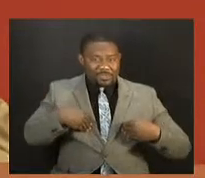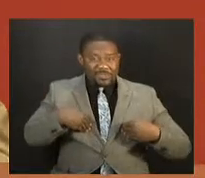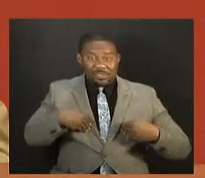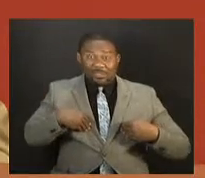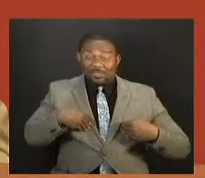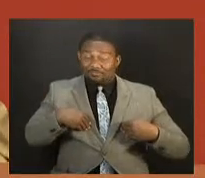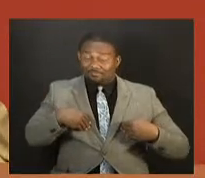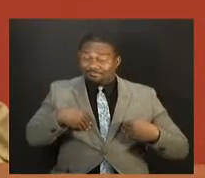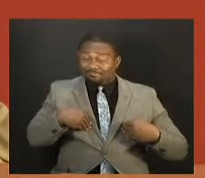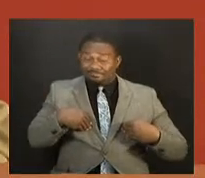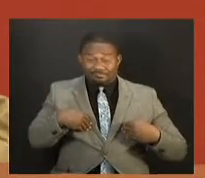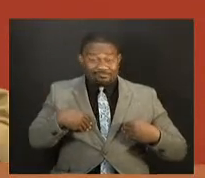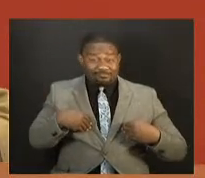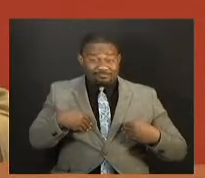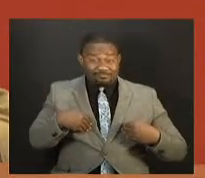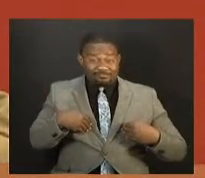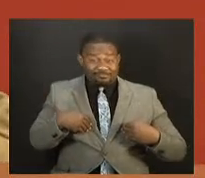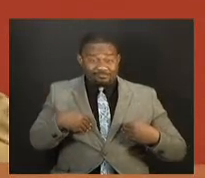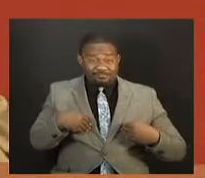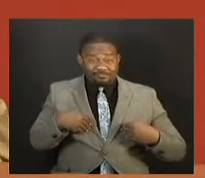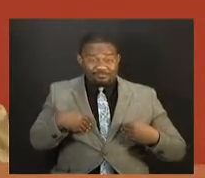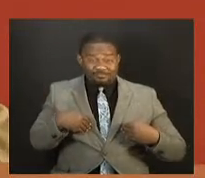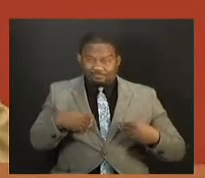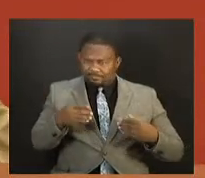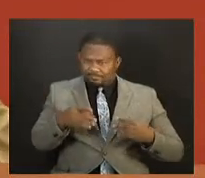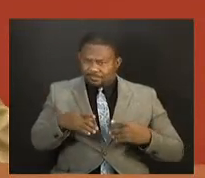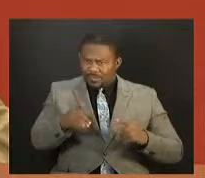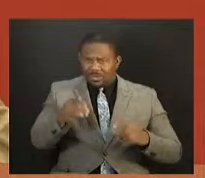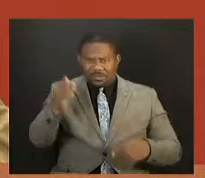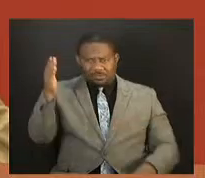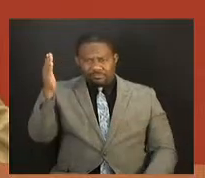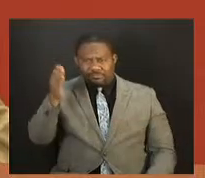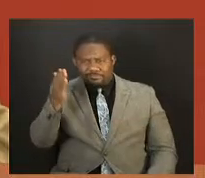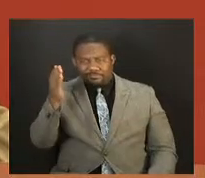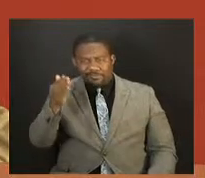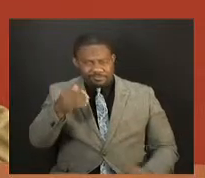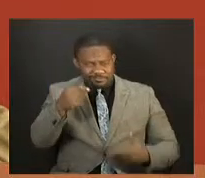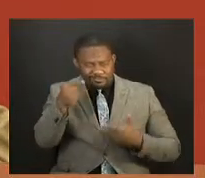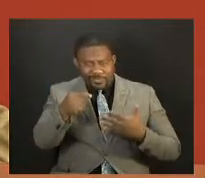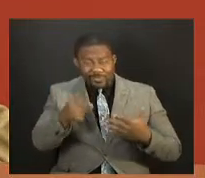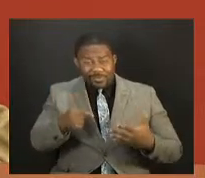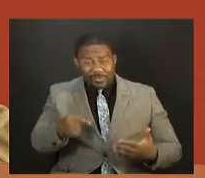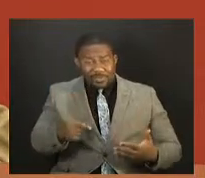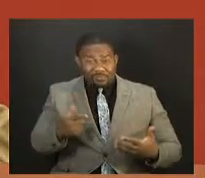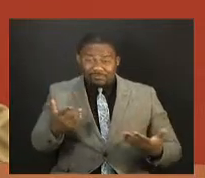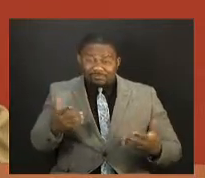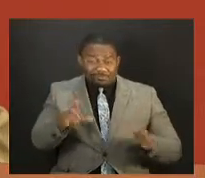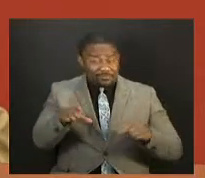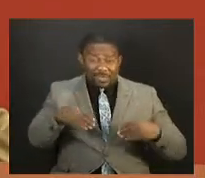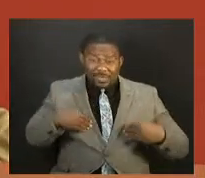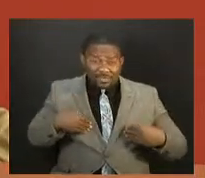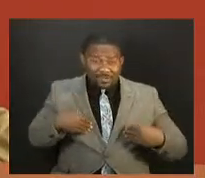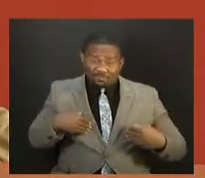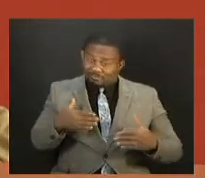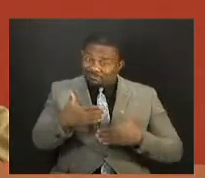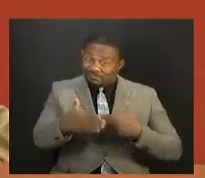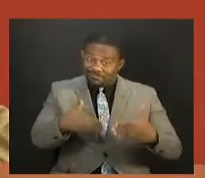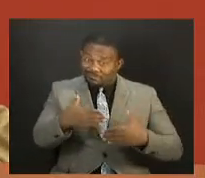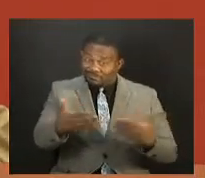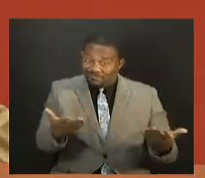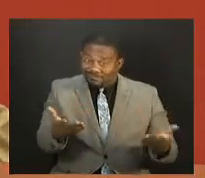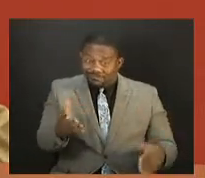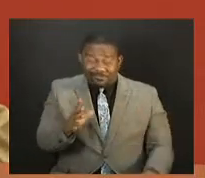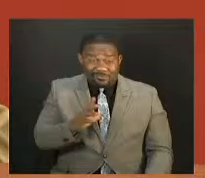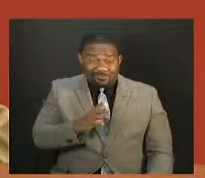to that at the time the business statement was taken, procedurally,